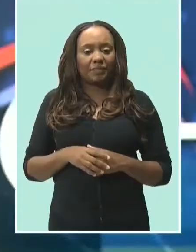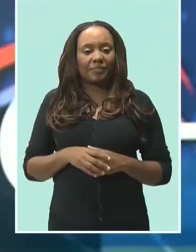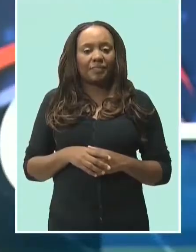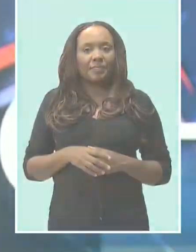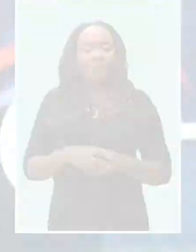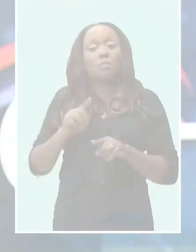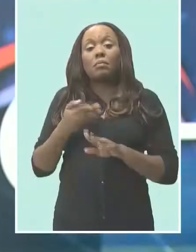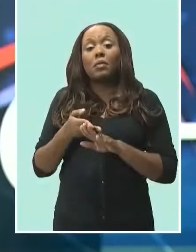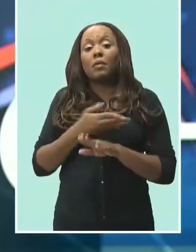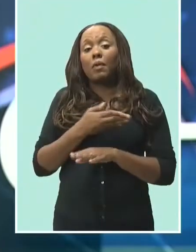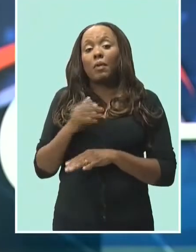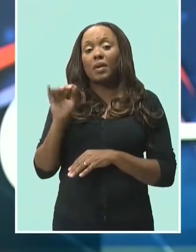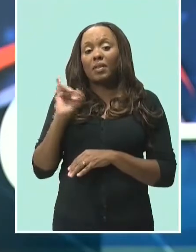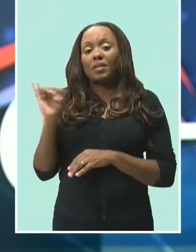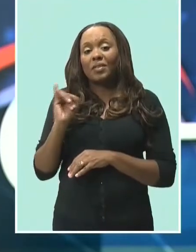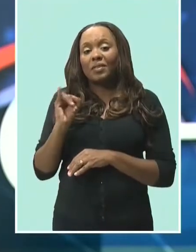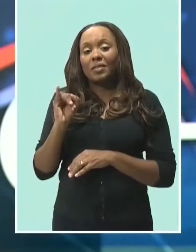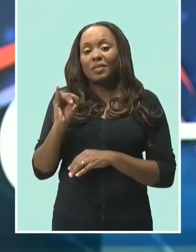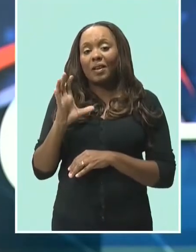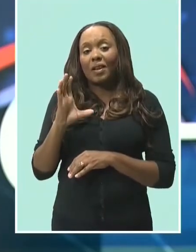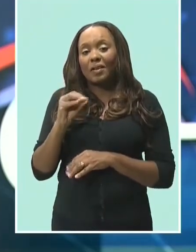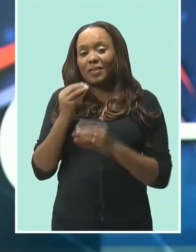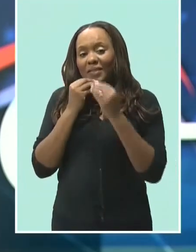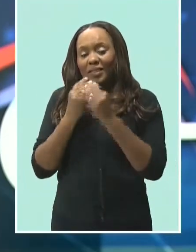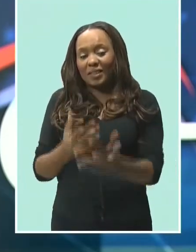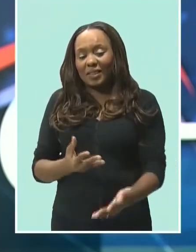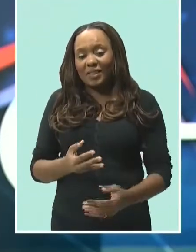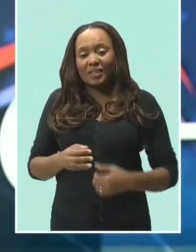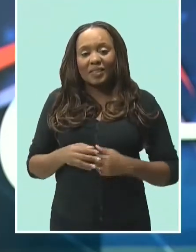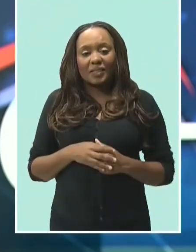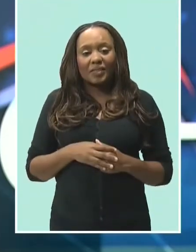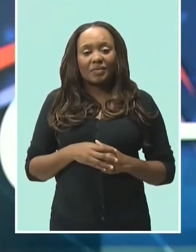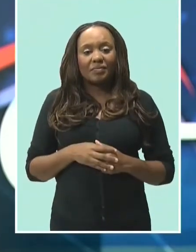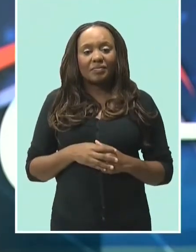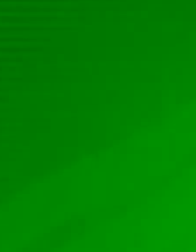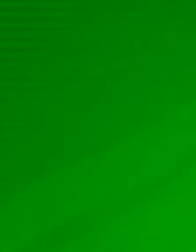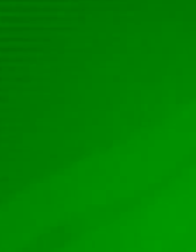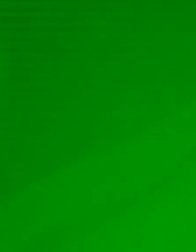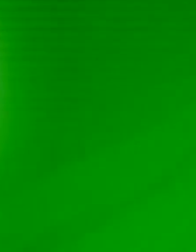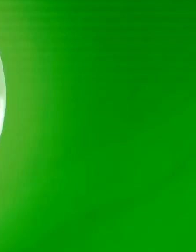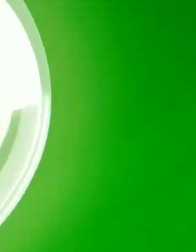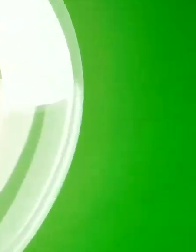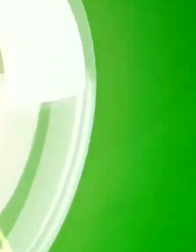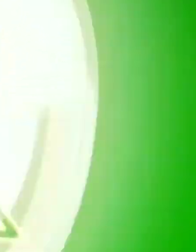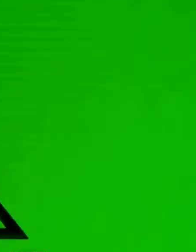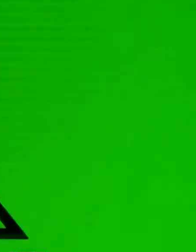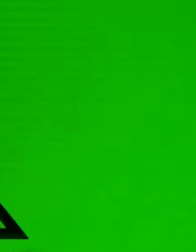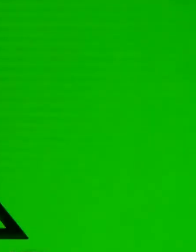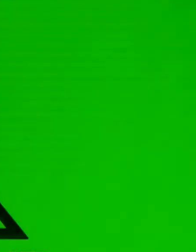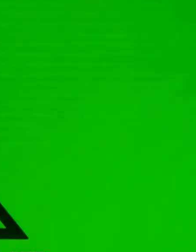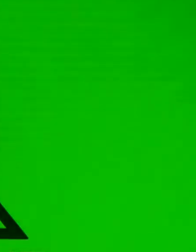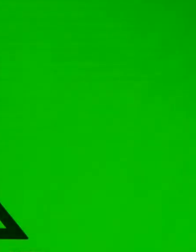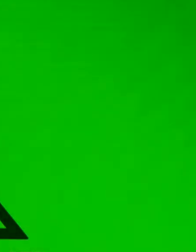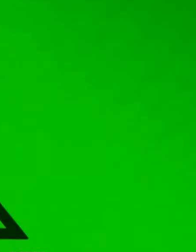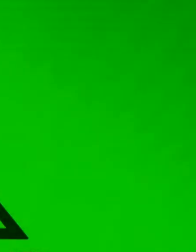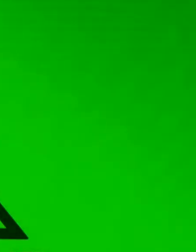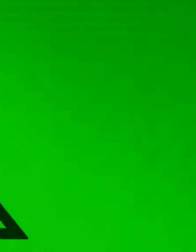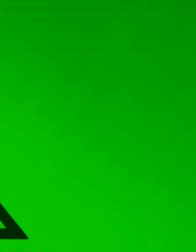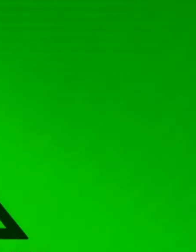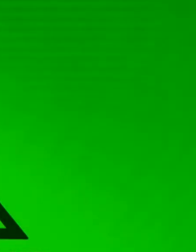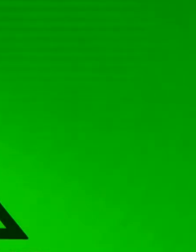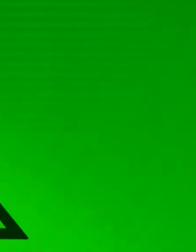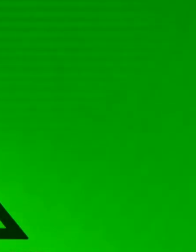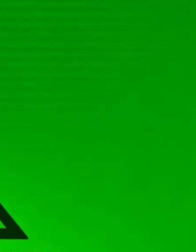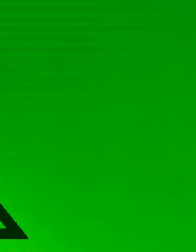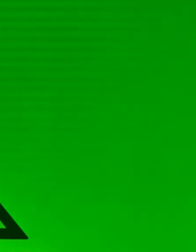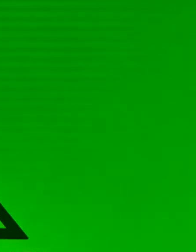430-7242. Here is a tip from Cooperators General Insurance. This tip of the day is brought to you by Cooperators General Insurance